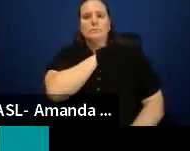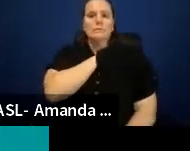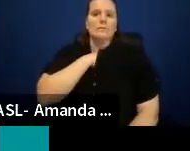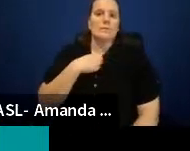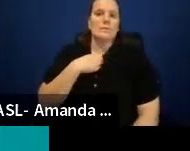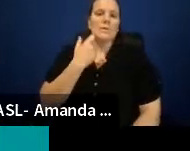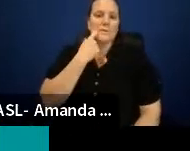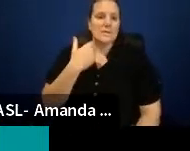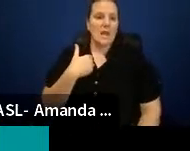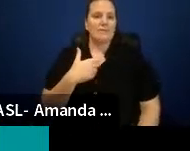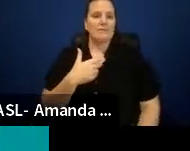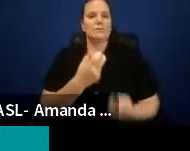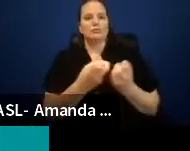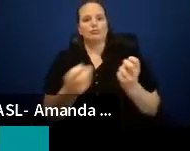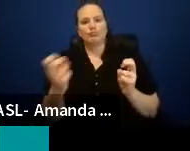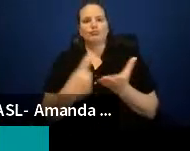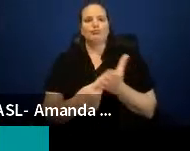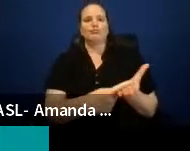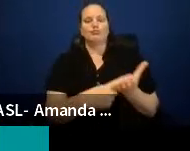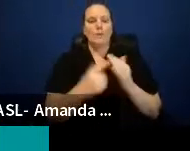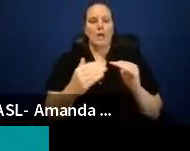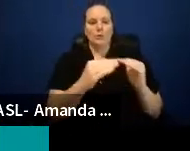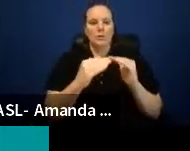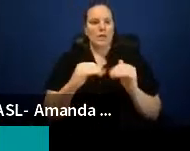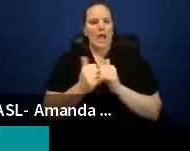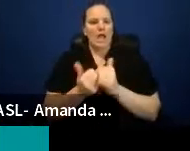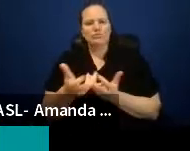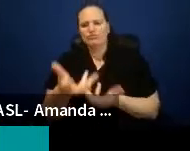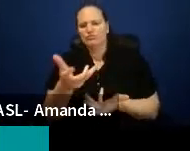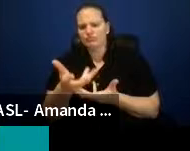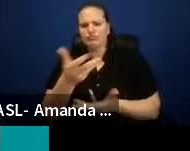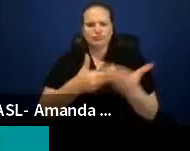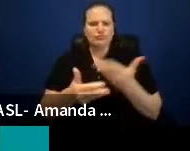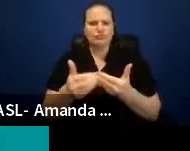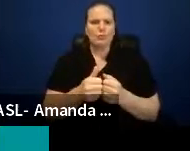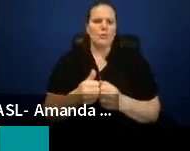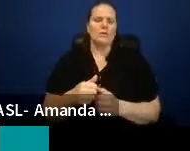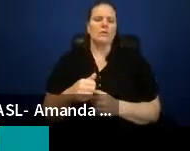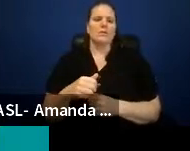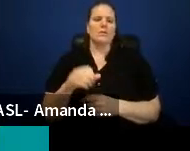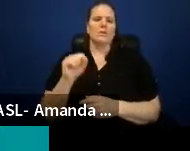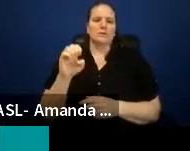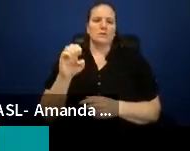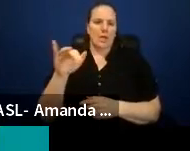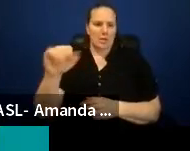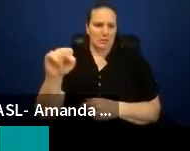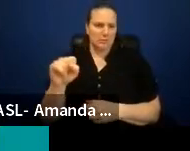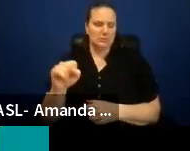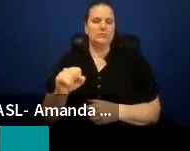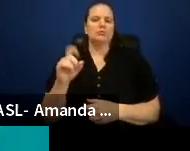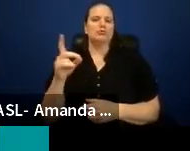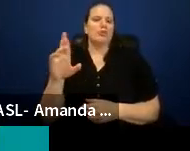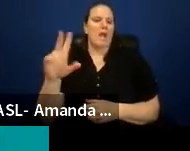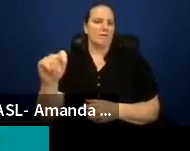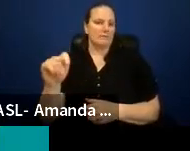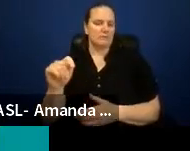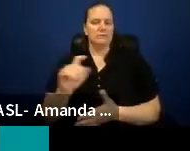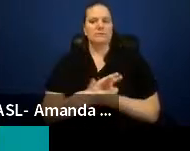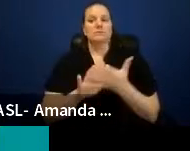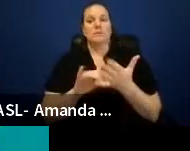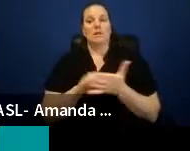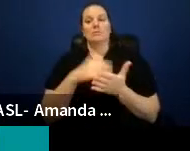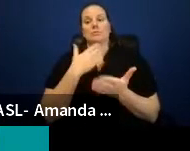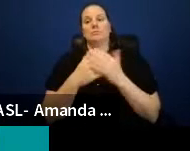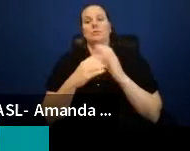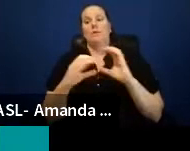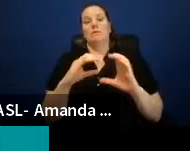interact with this draft supplemental document. And so that was a very good conversation. Once again, if you know